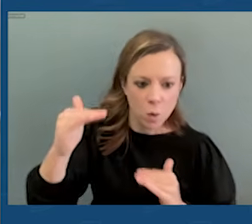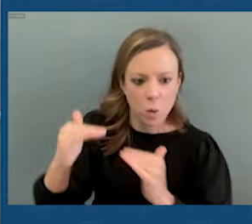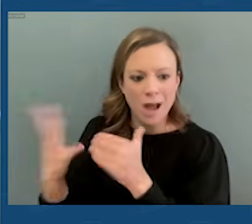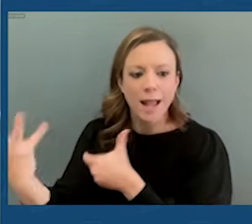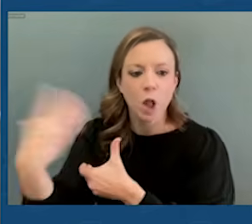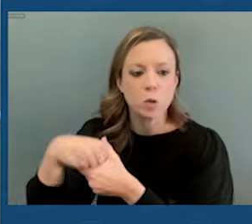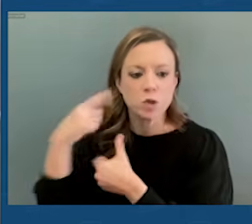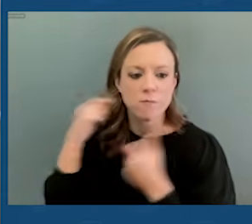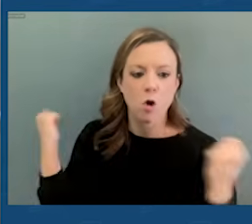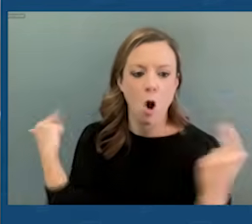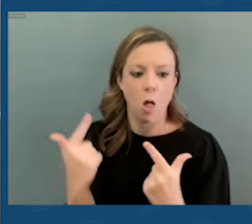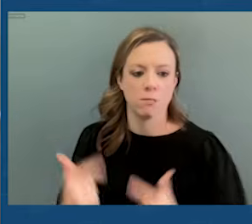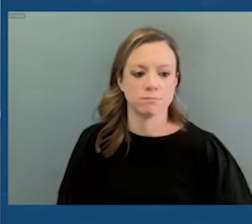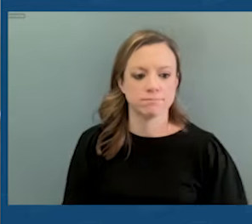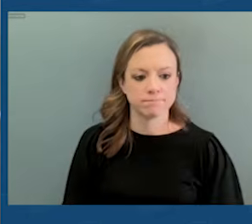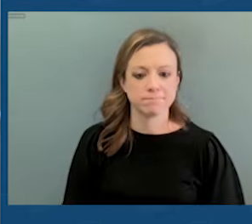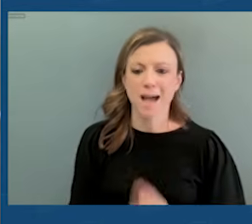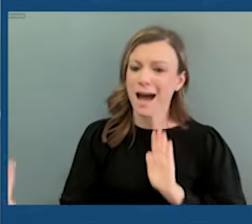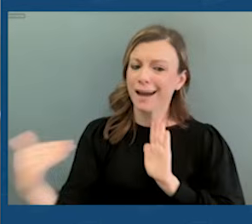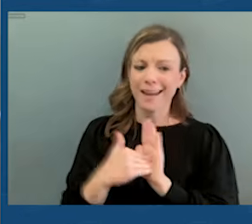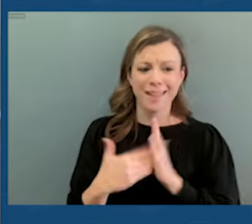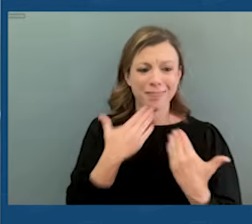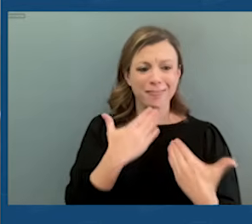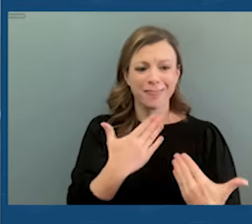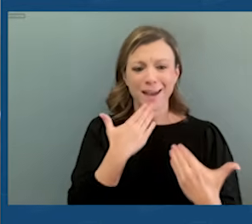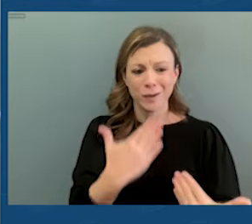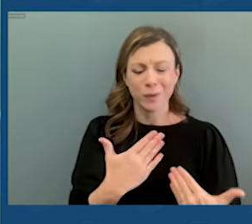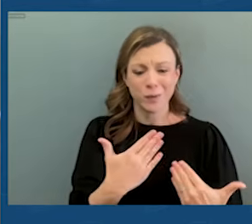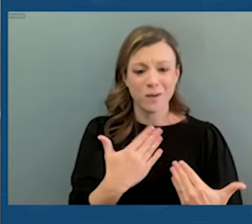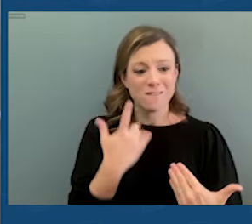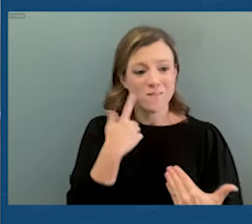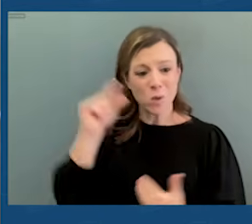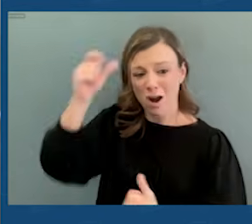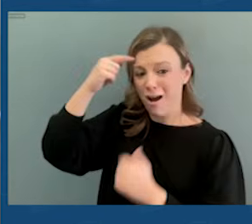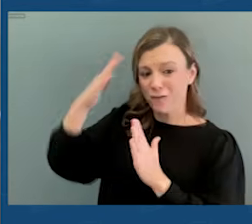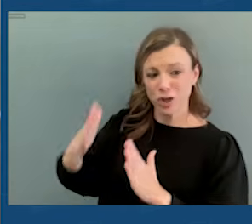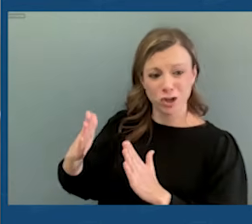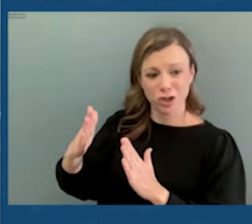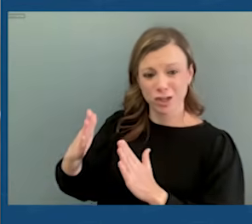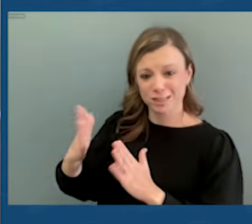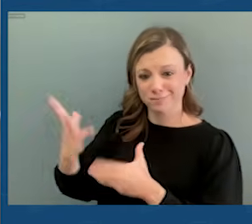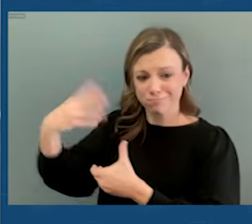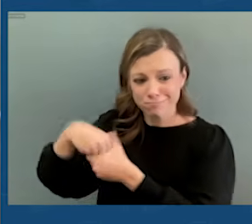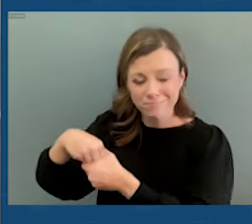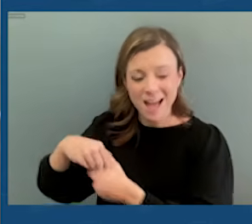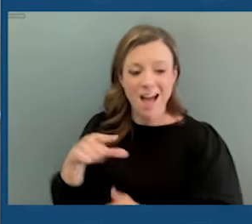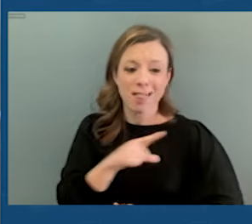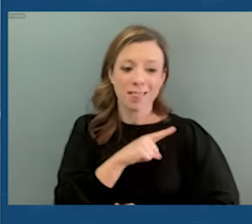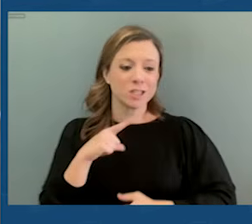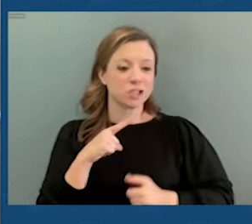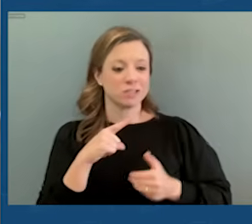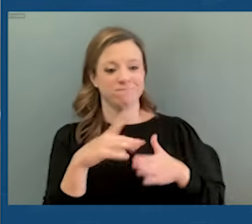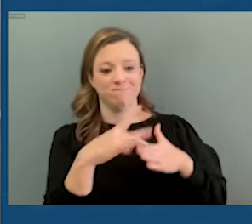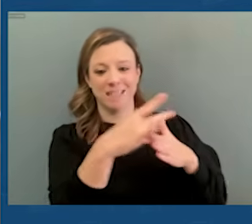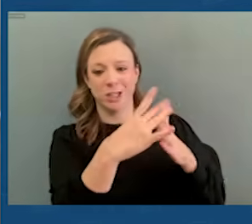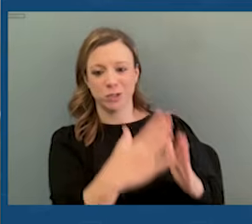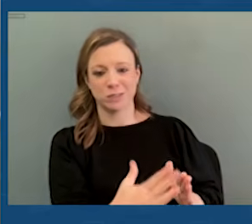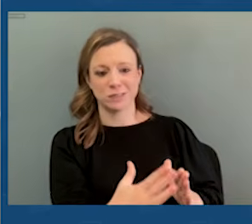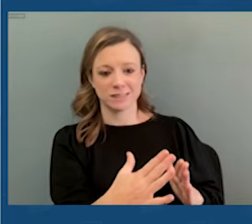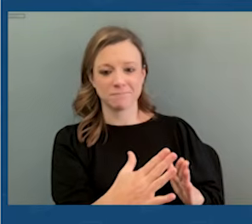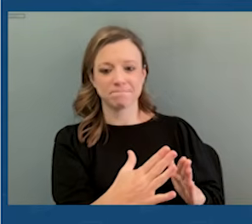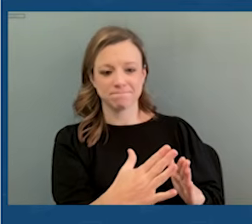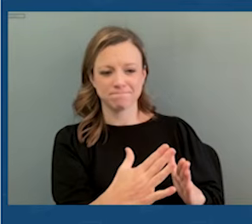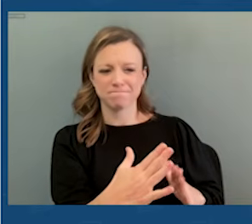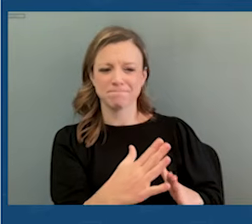all people. Again, thanks to the governor and to our legislators leaders for taking this tremendous